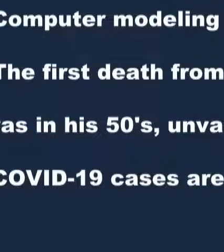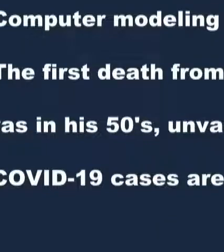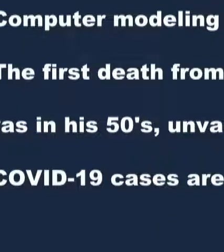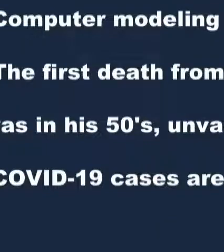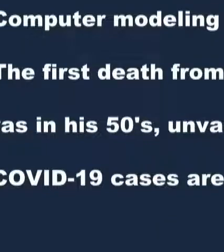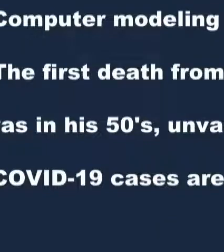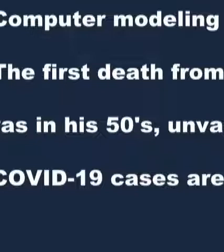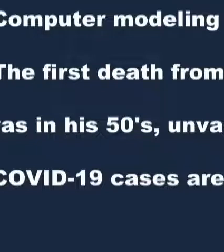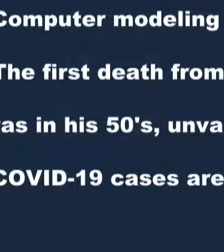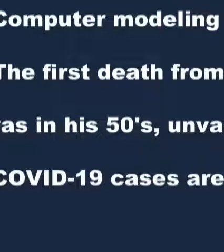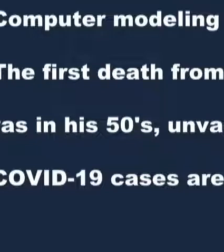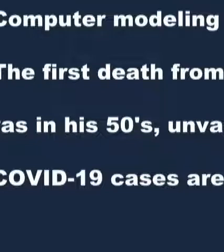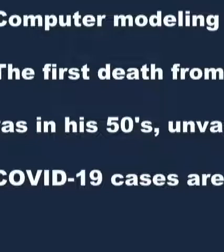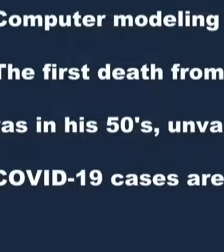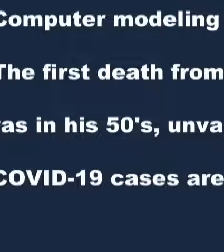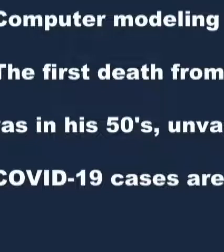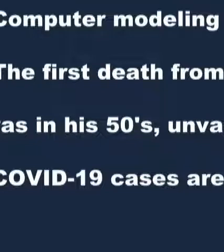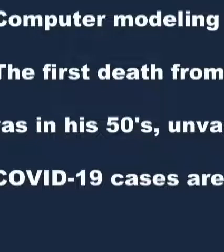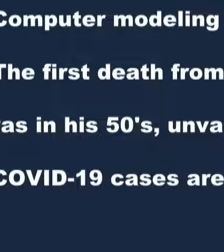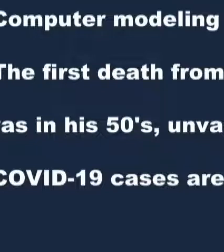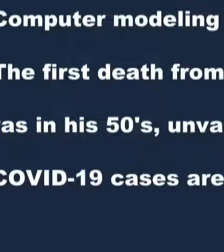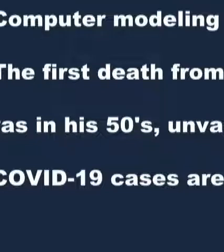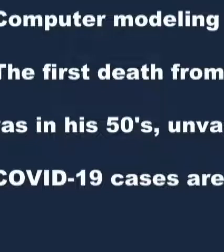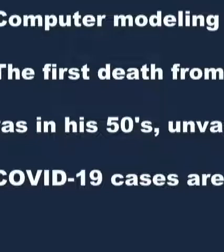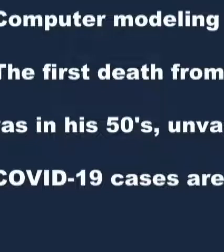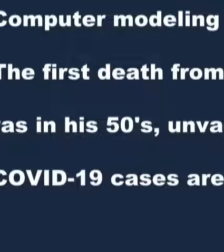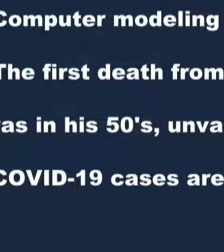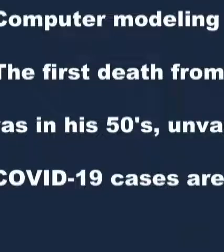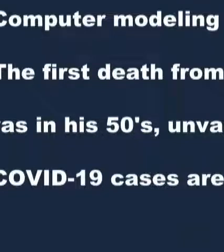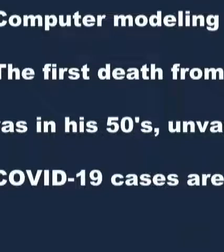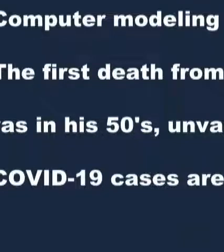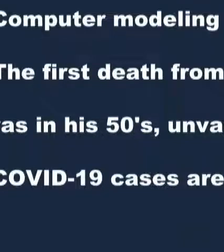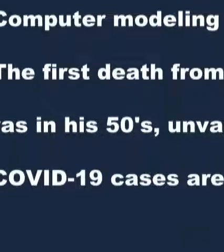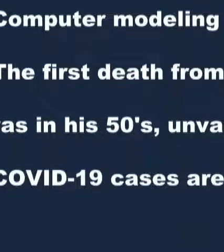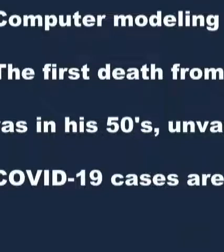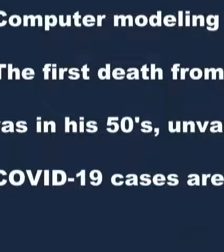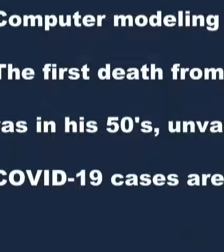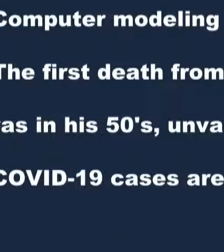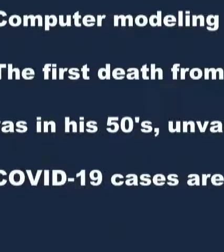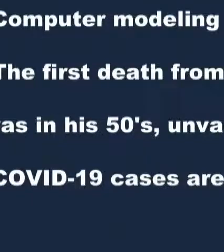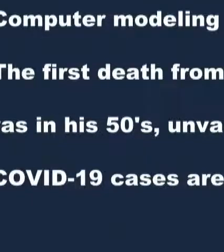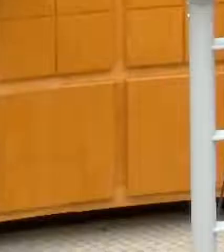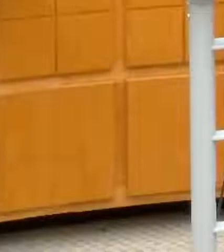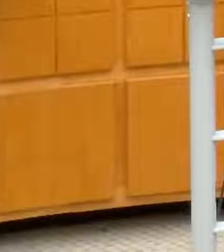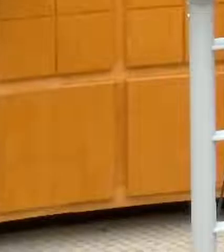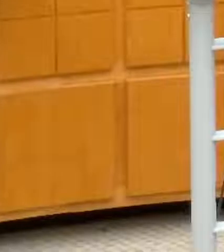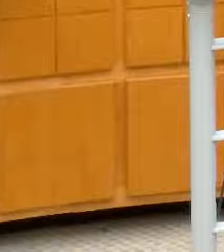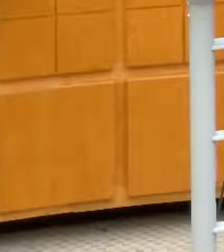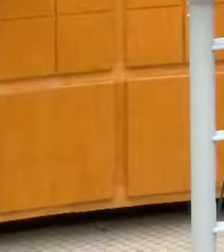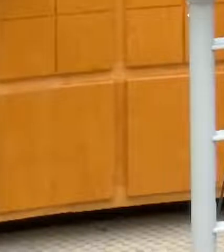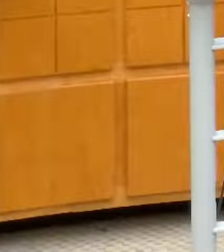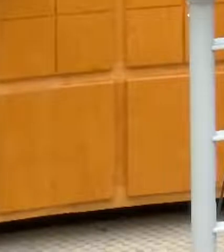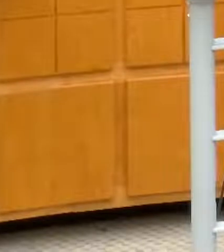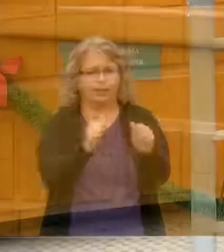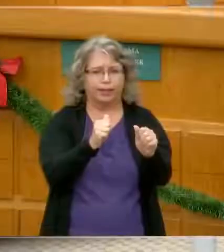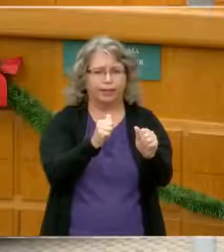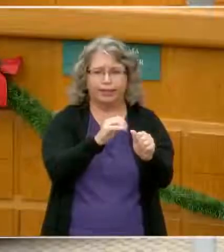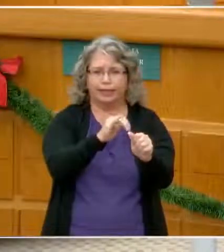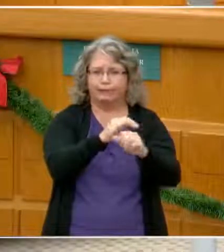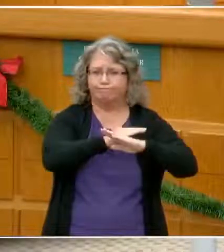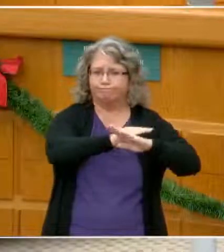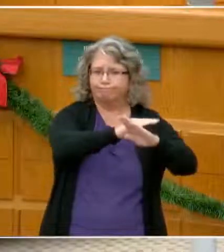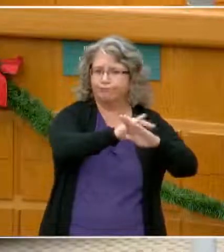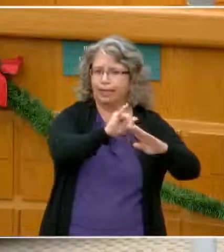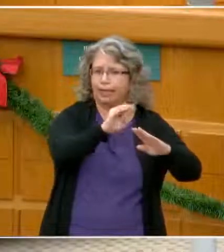vaccination immunity or natural immunity from getting infected in the past. So it's showing that if you were previously infected with COVID, you had